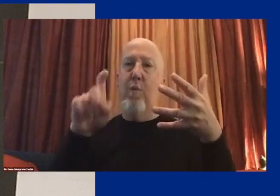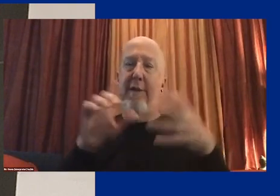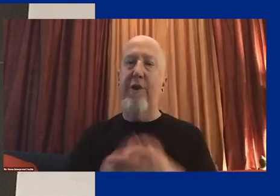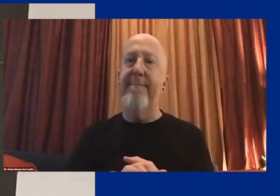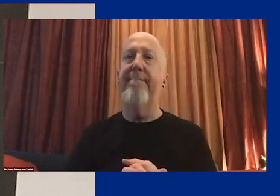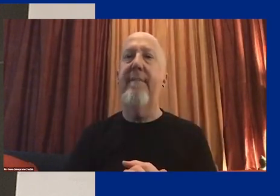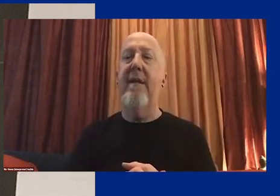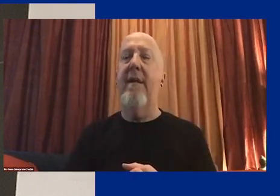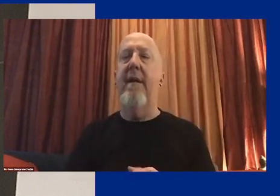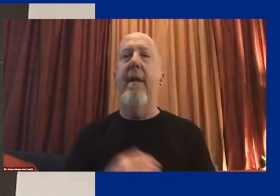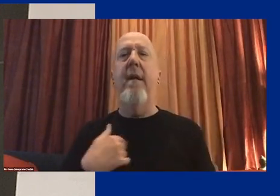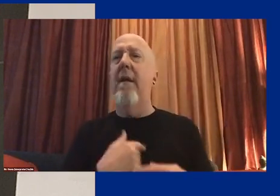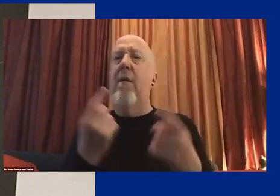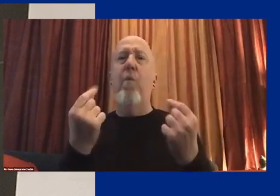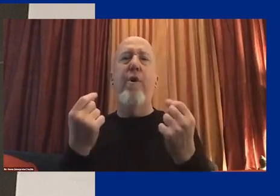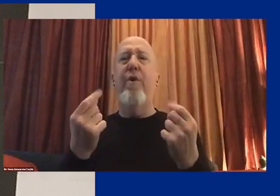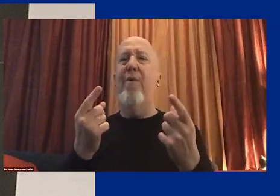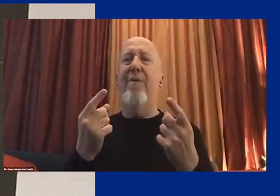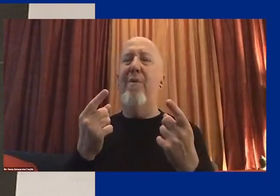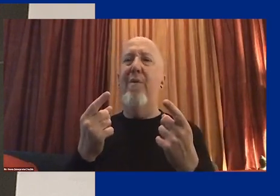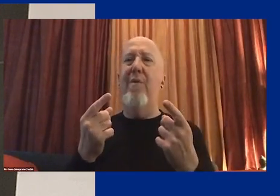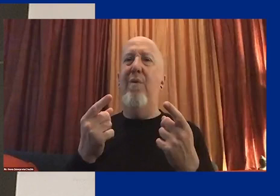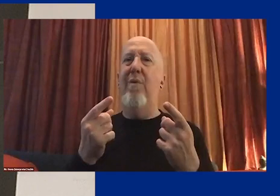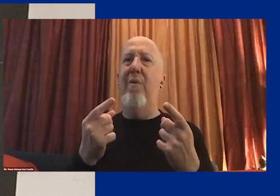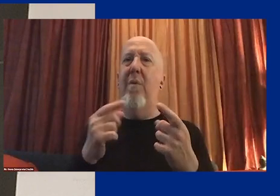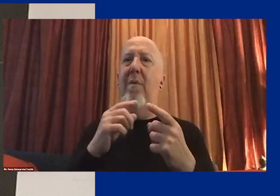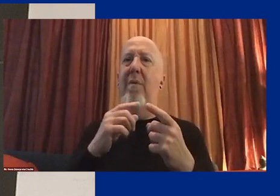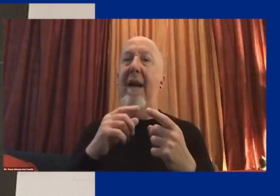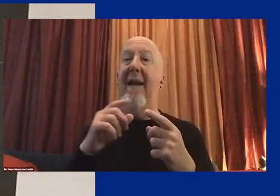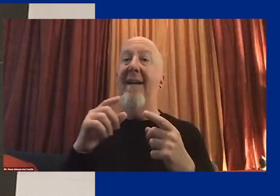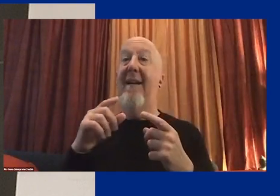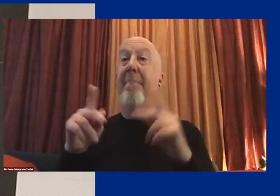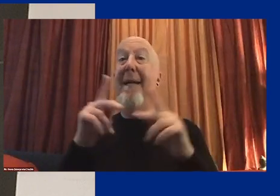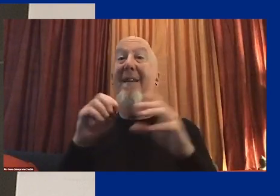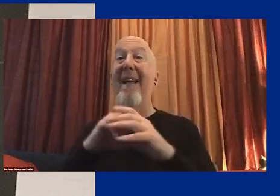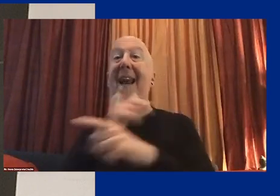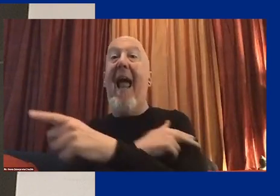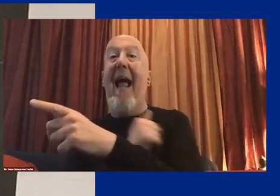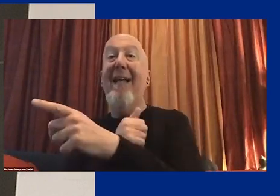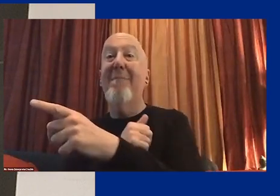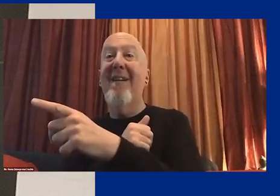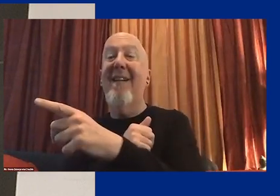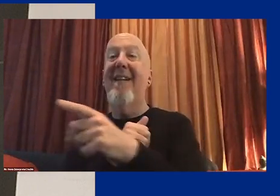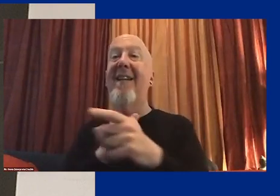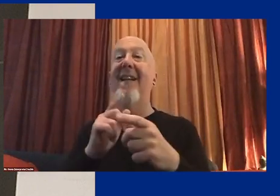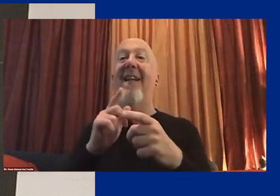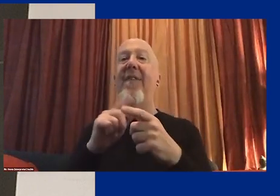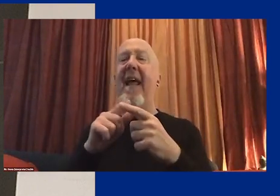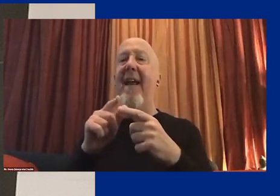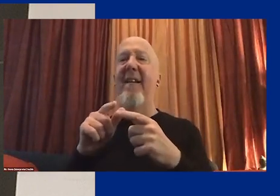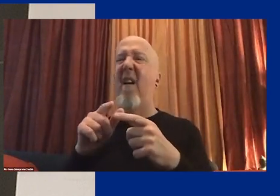What can we do to prevent people from being moved to nursing homes under the 1135 waiver?